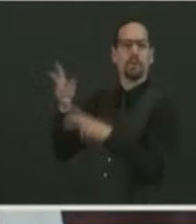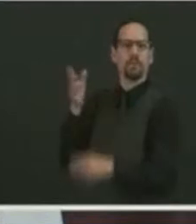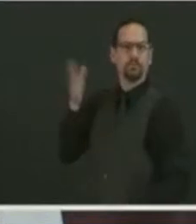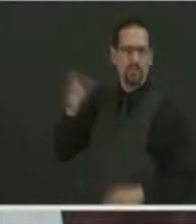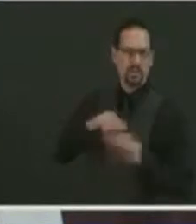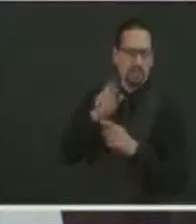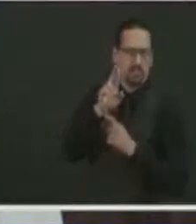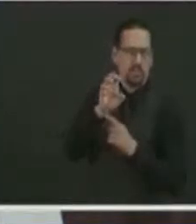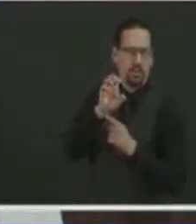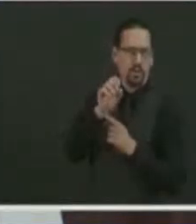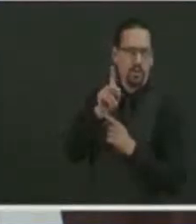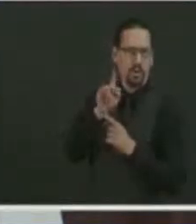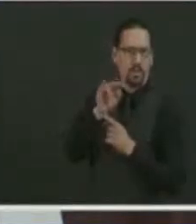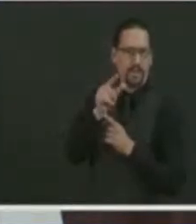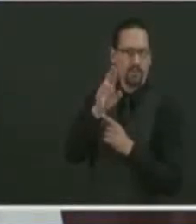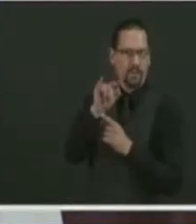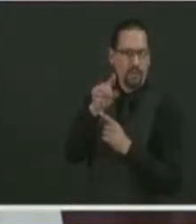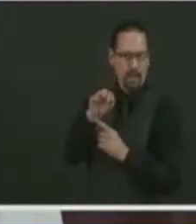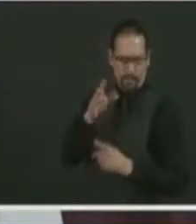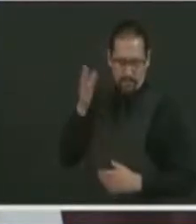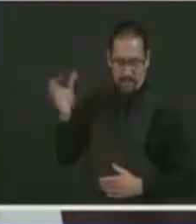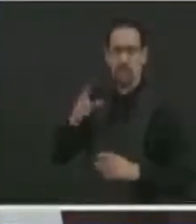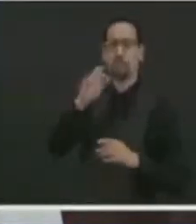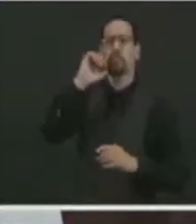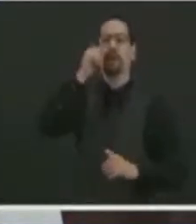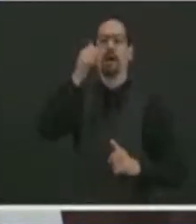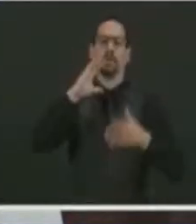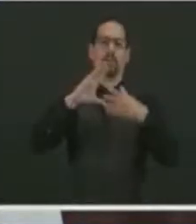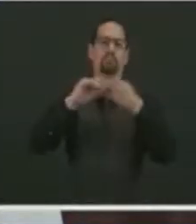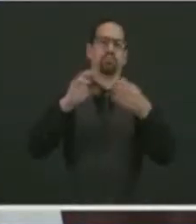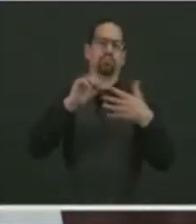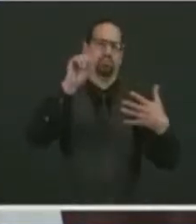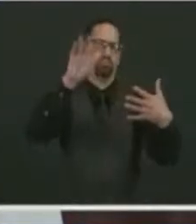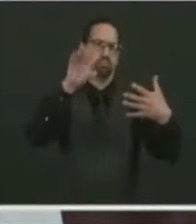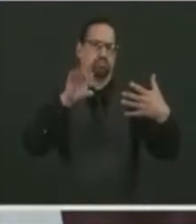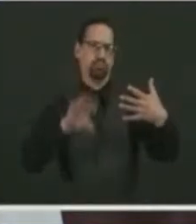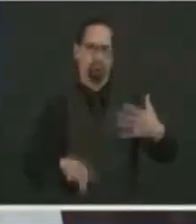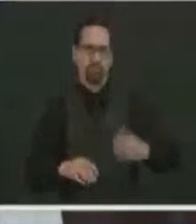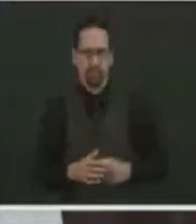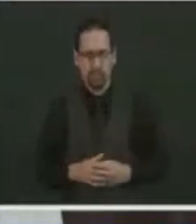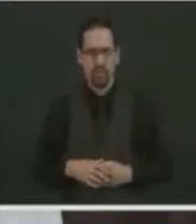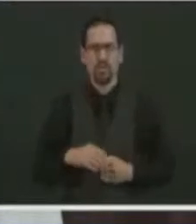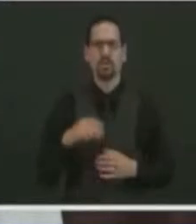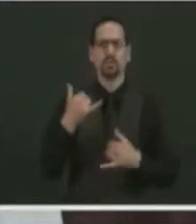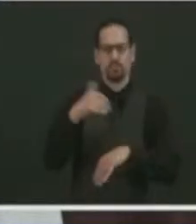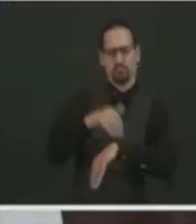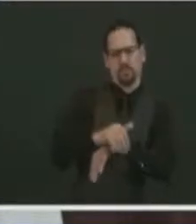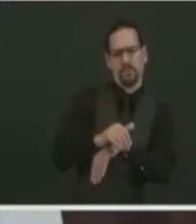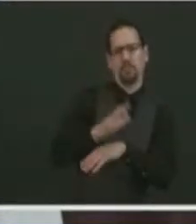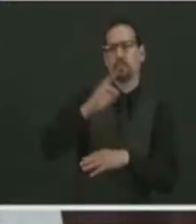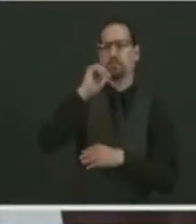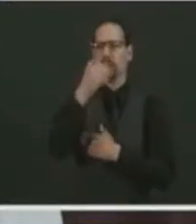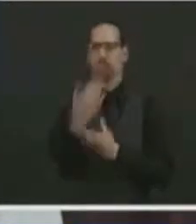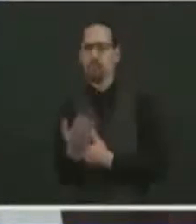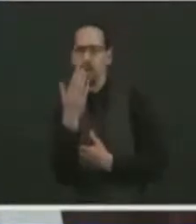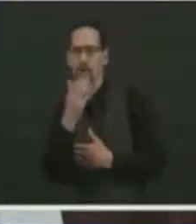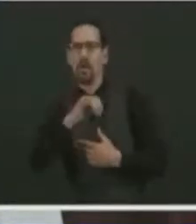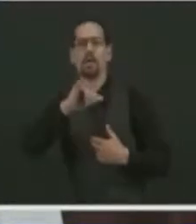and barbershops, also late tonight or tomorrow morning, the guidelines for that will be